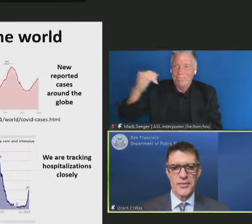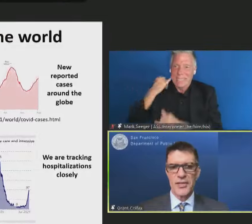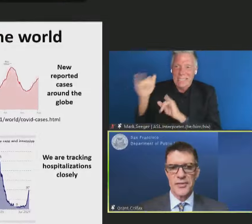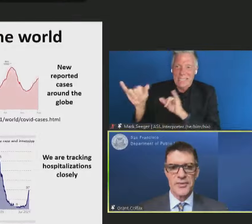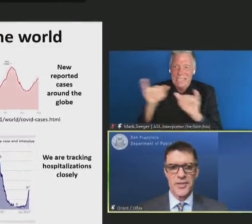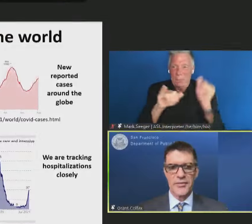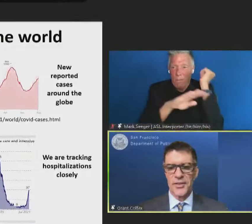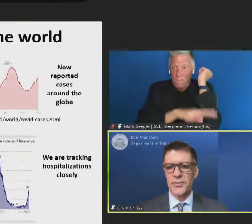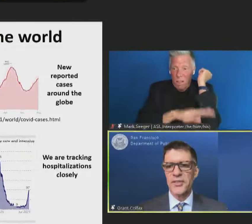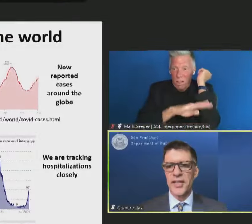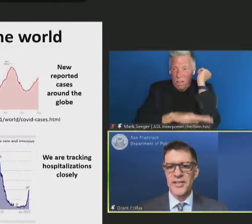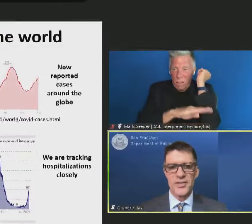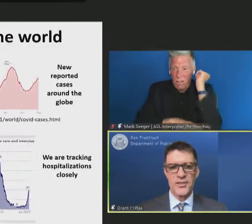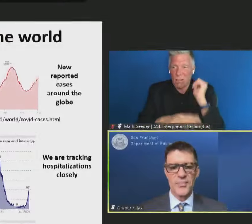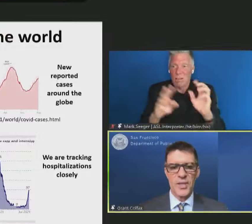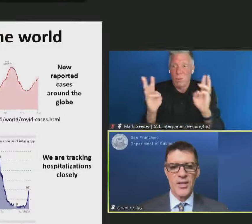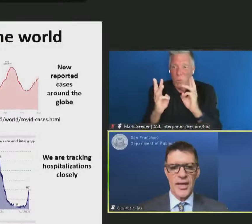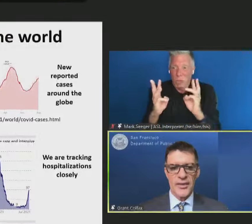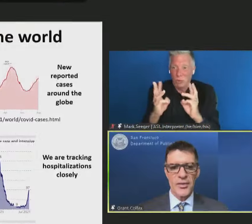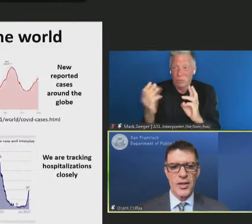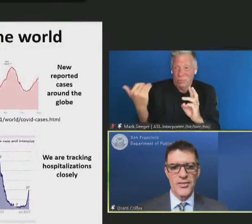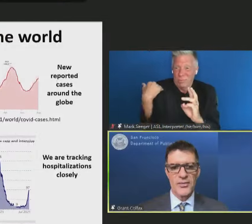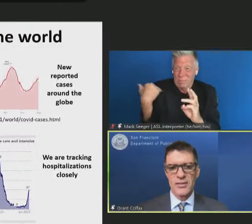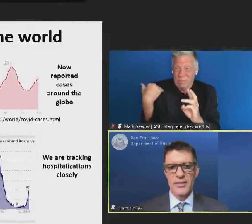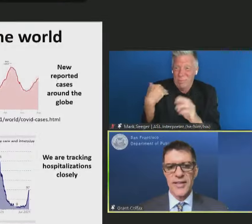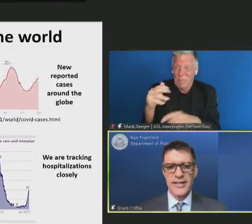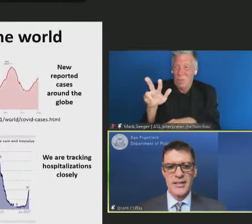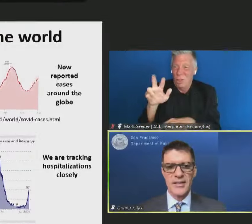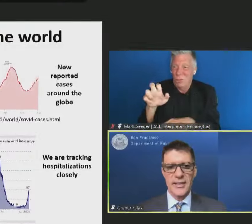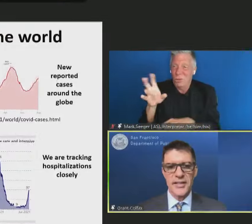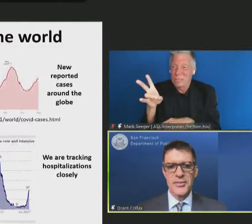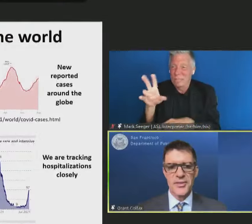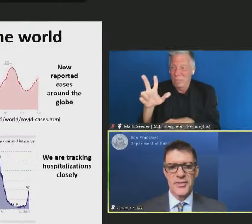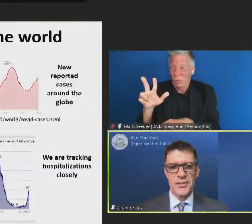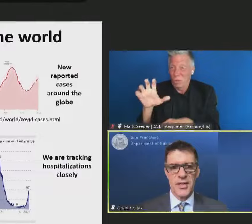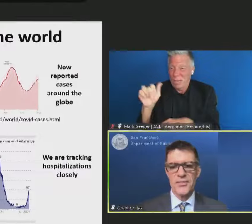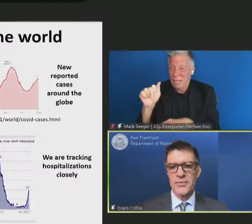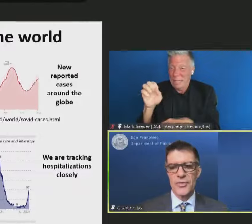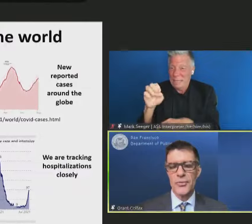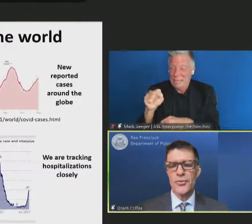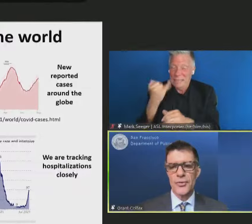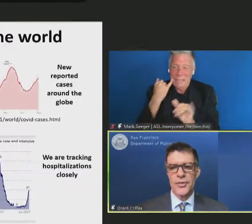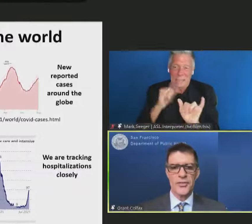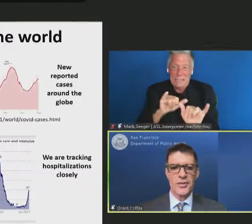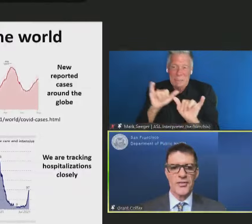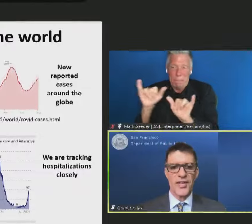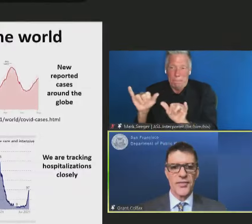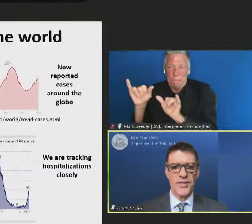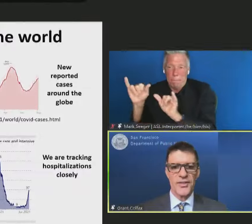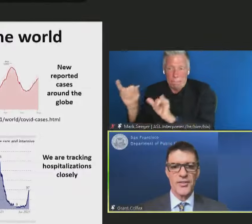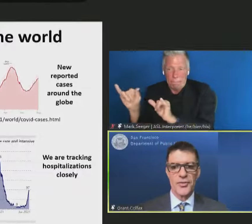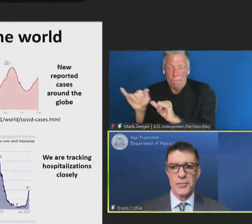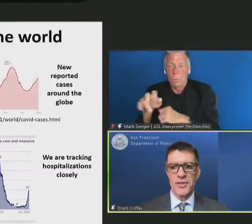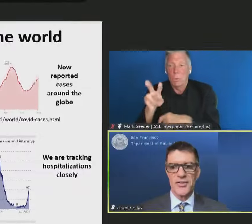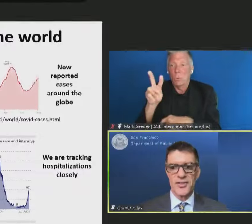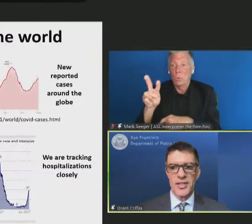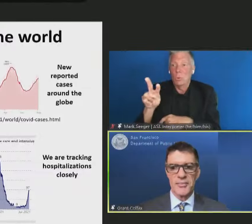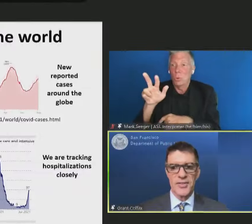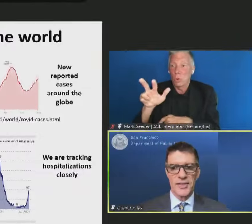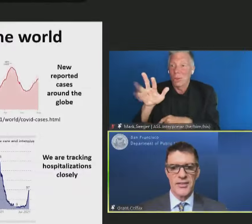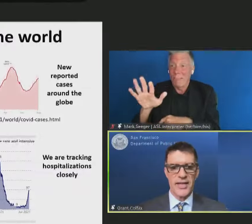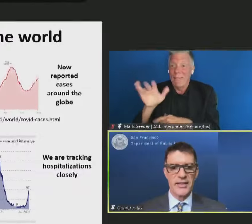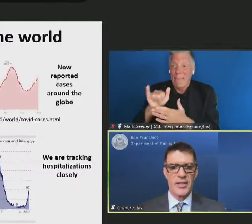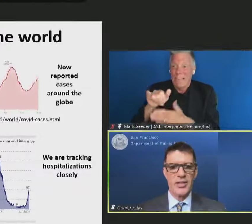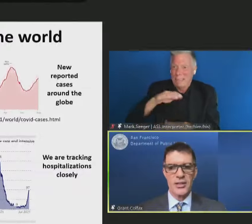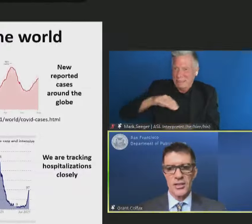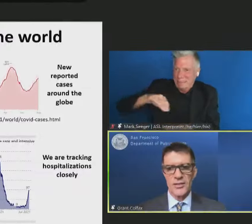at 373 cases. And you'll also note that that increase of 235 is extremely steep. See